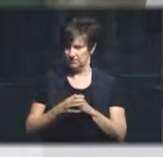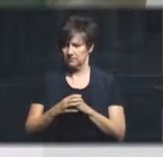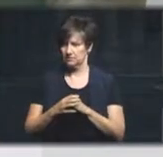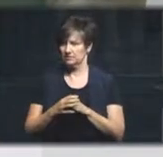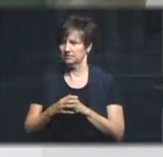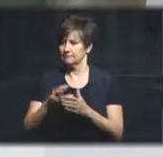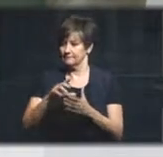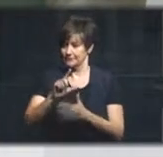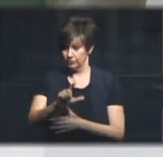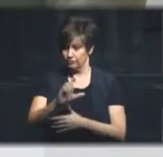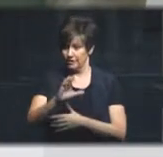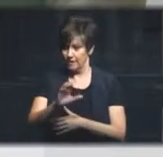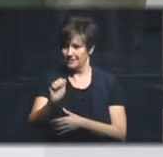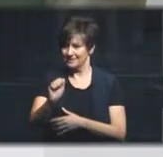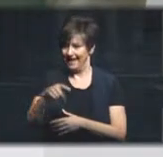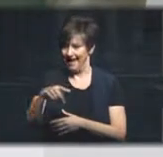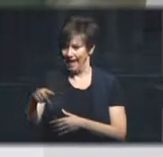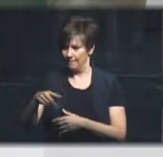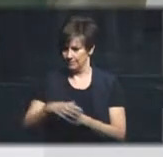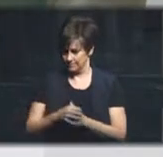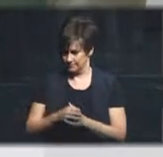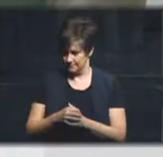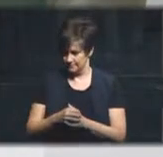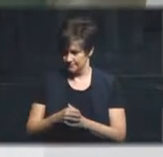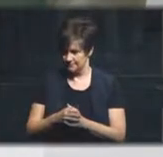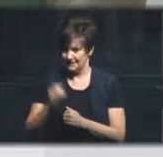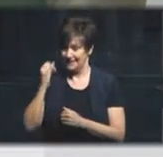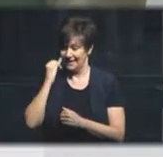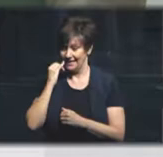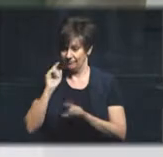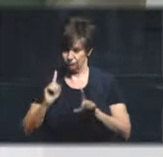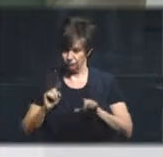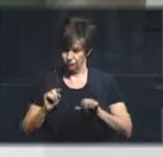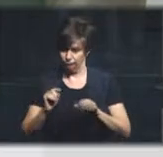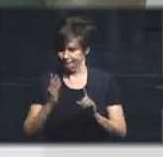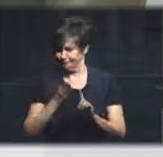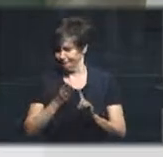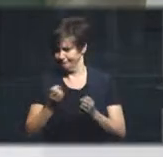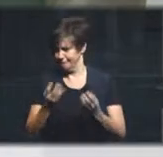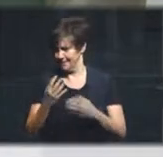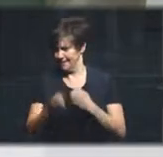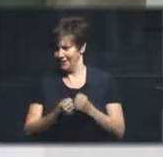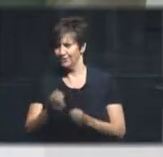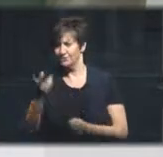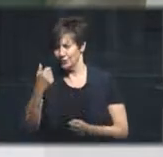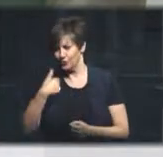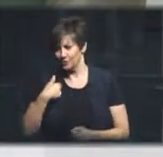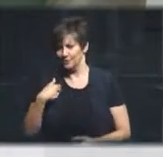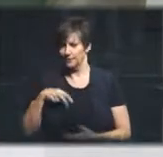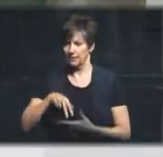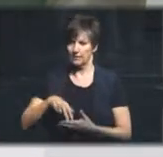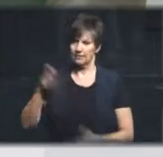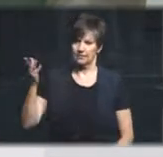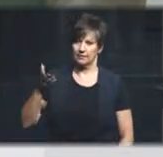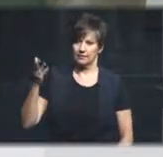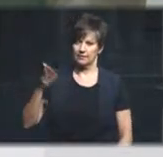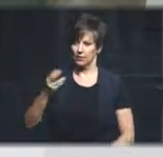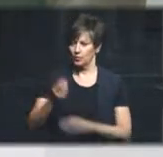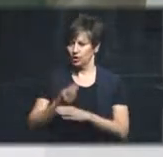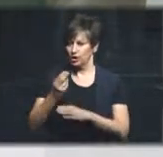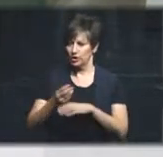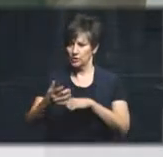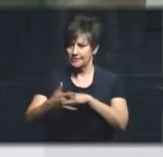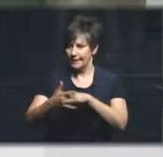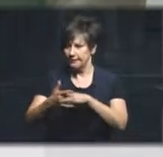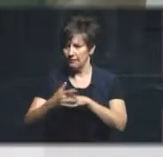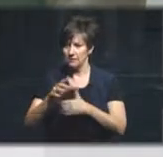the Learning Commons app. And for those of you who have been here for years, you've heard me many times stand up here and talk about we're going to use